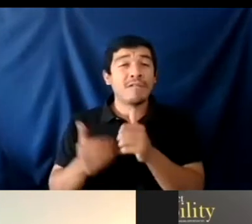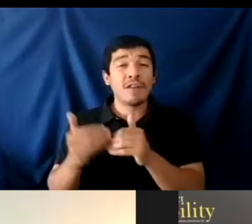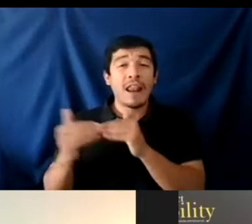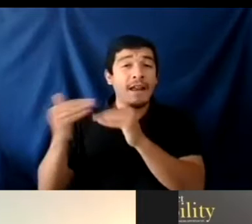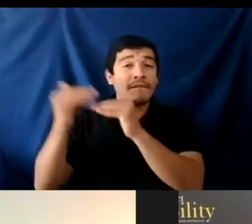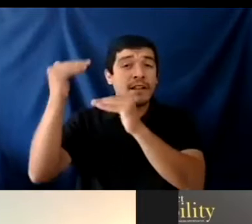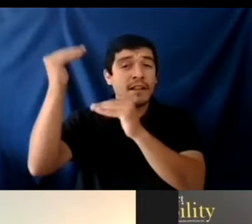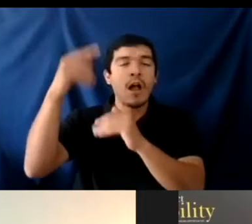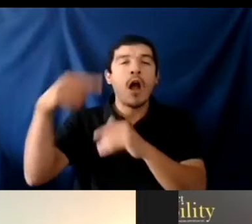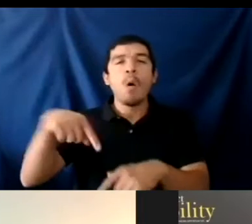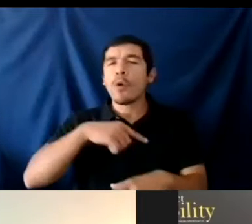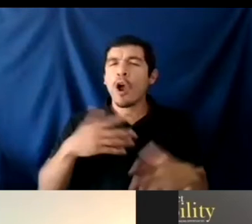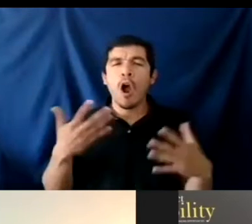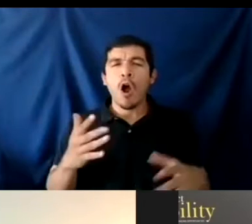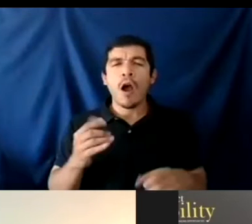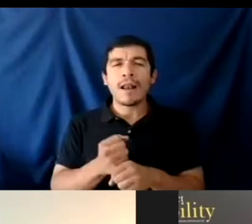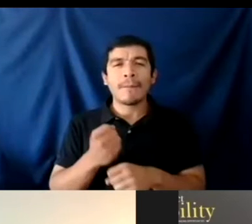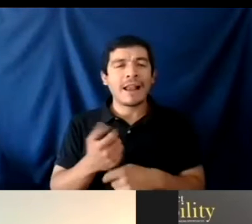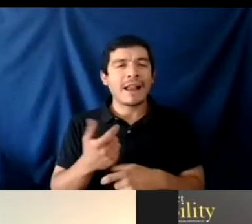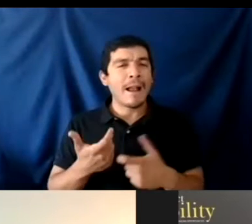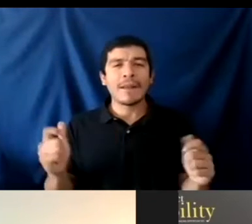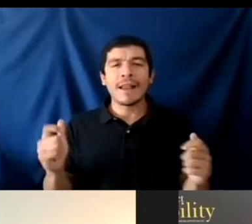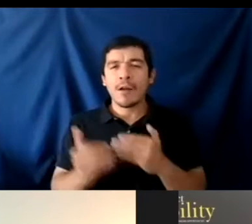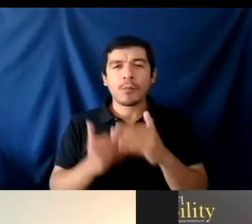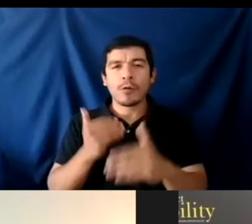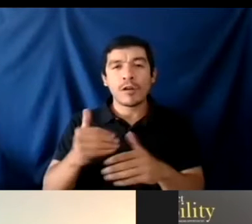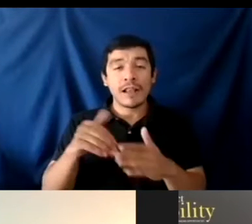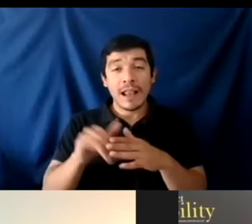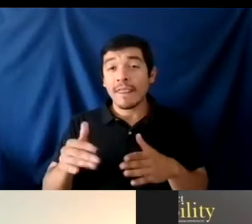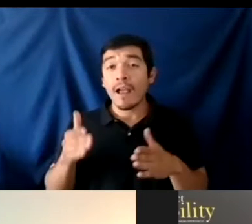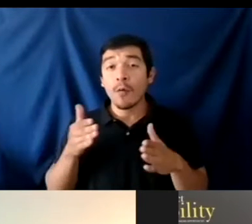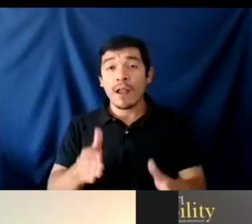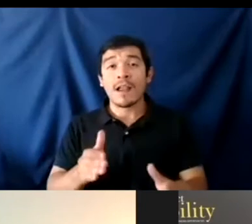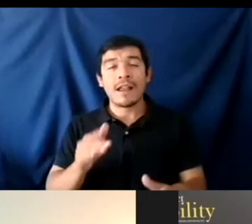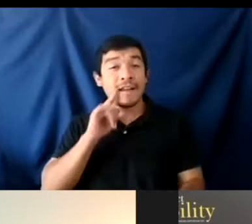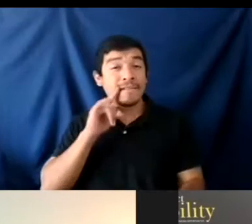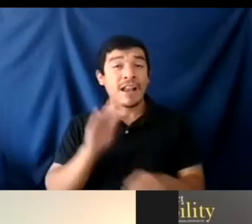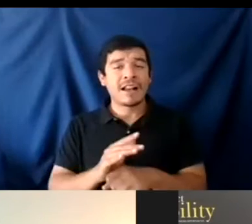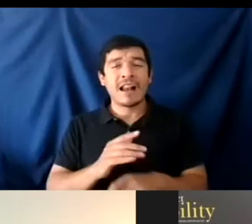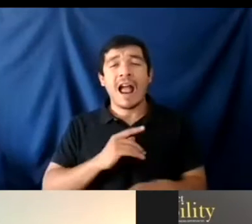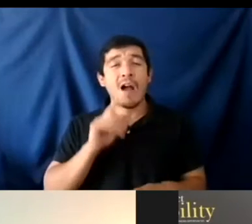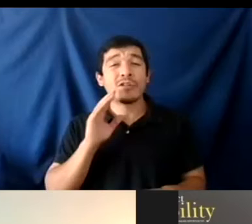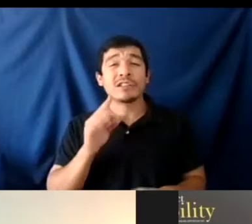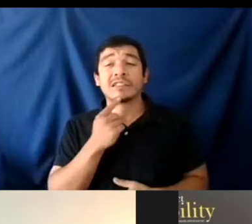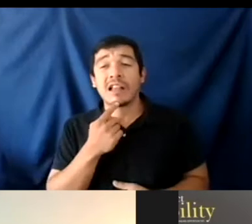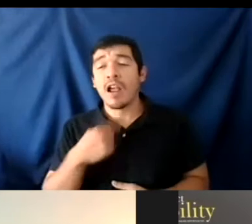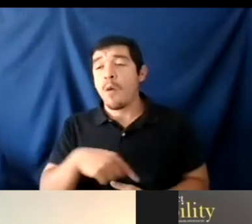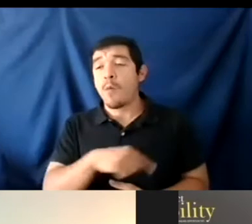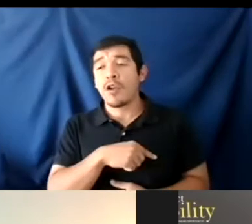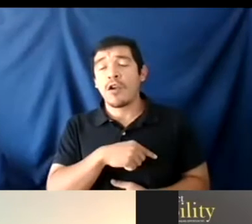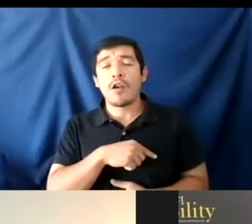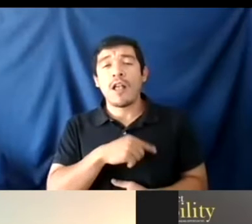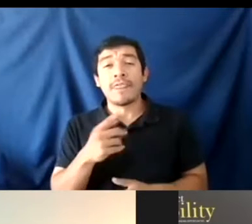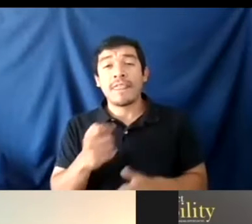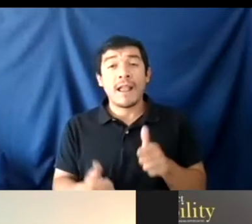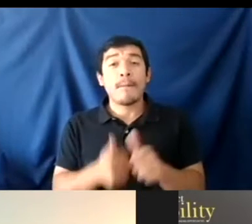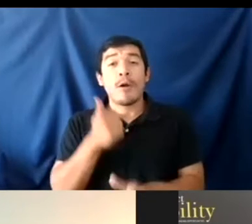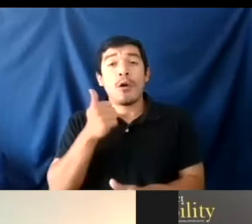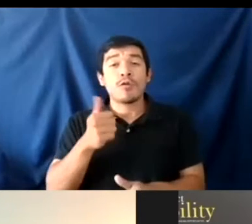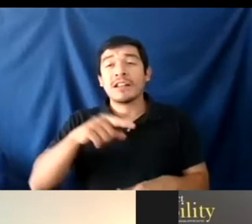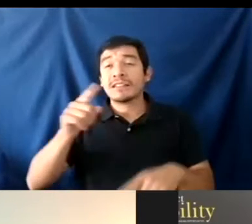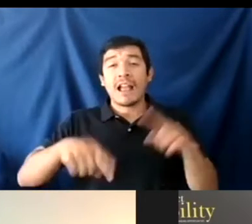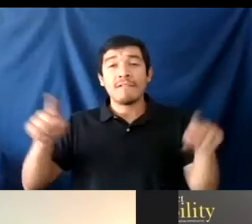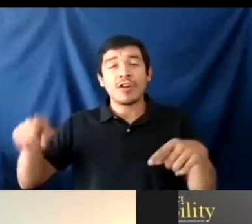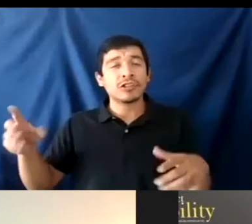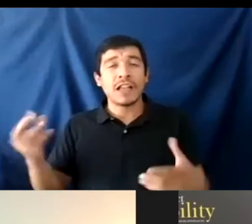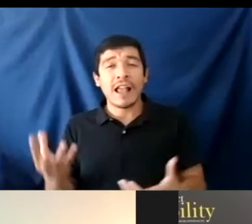we're already making significant progress in this way. In fact, I'd venture to say that we are among the most diverse and